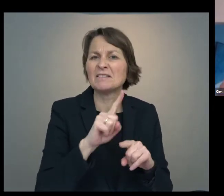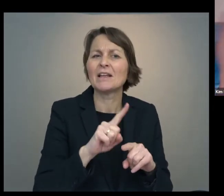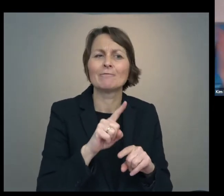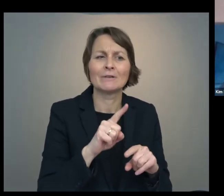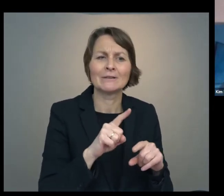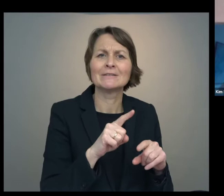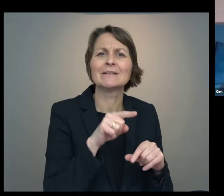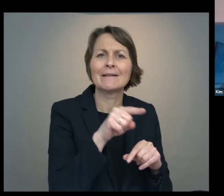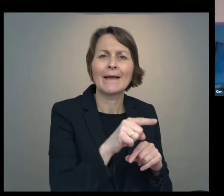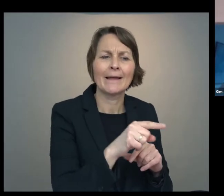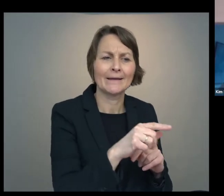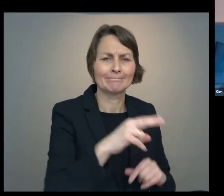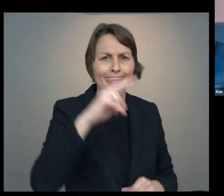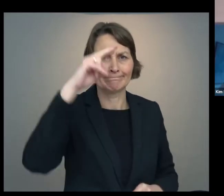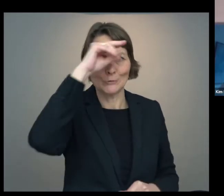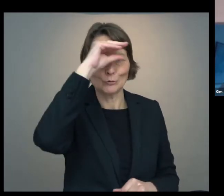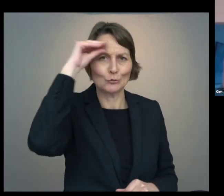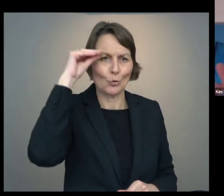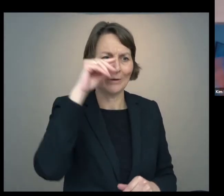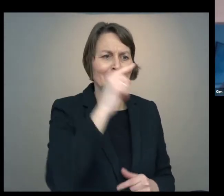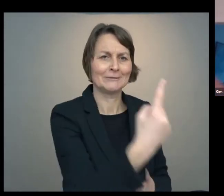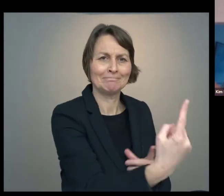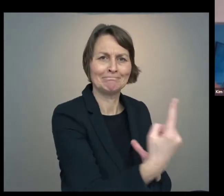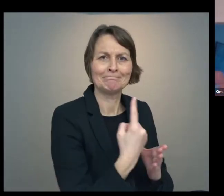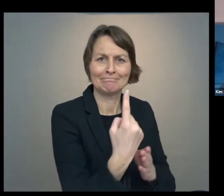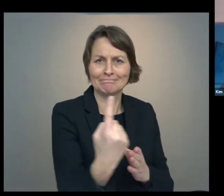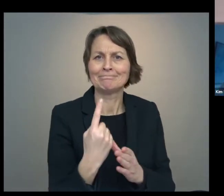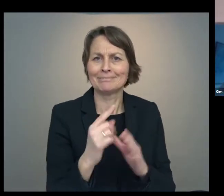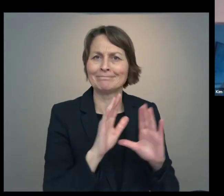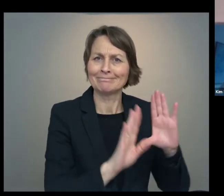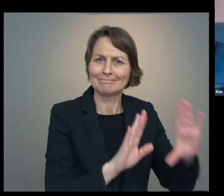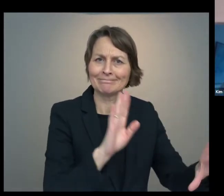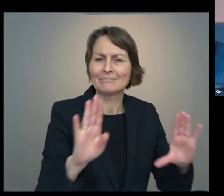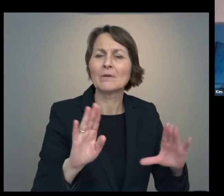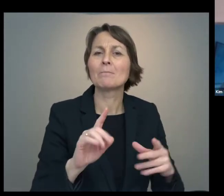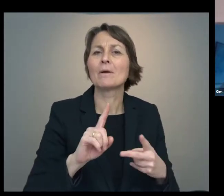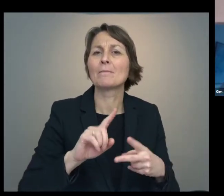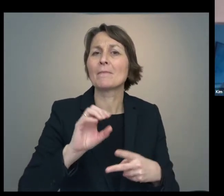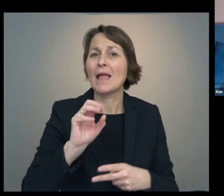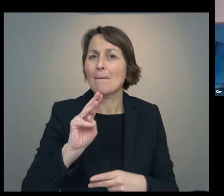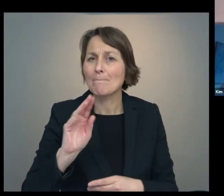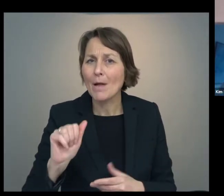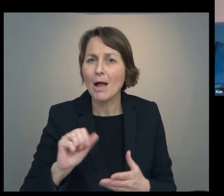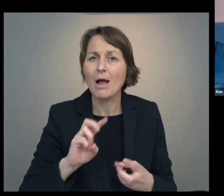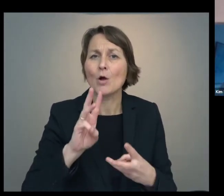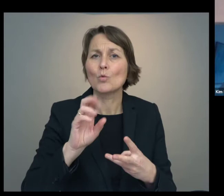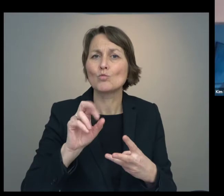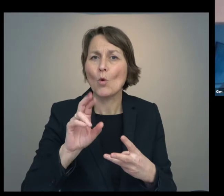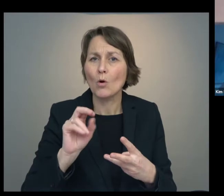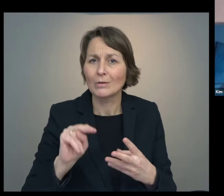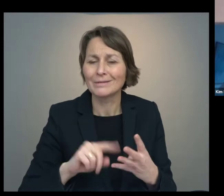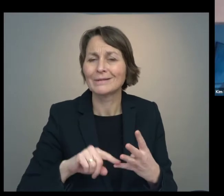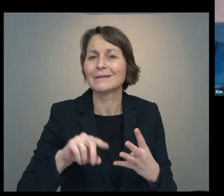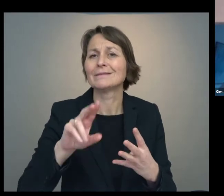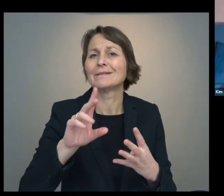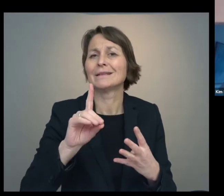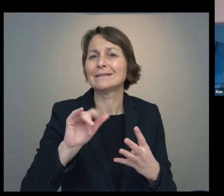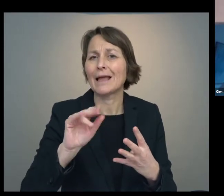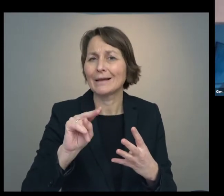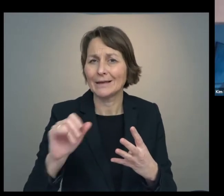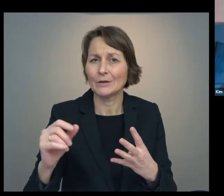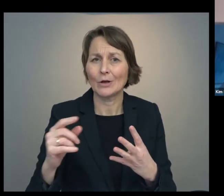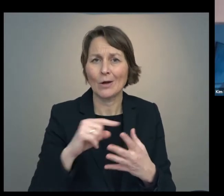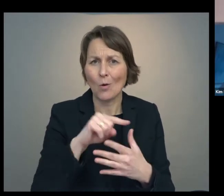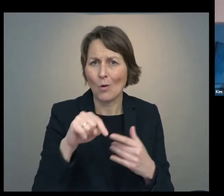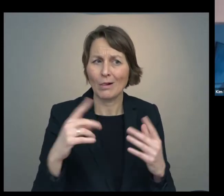not only of the various community team stewards, but also Emma and Warren in their